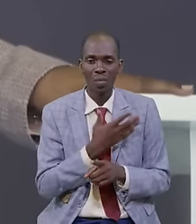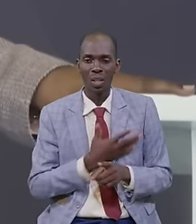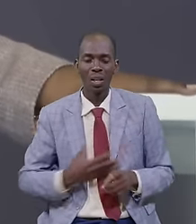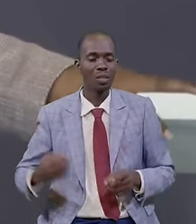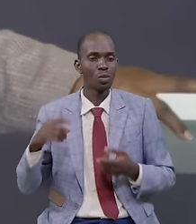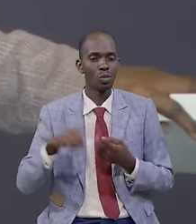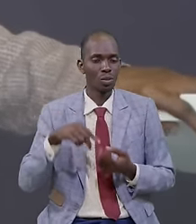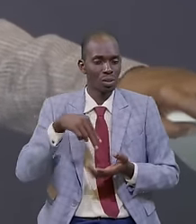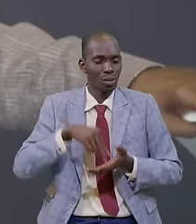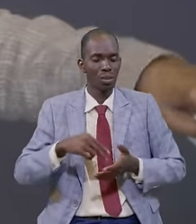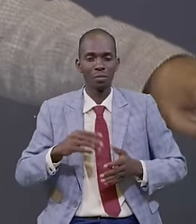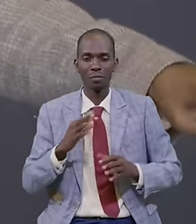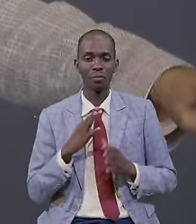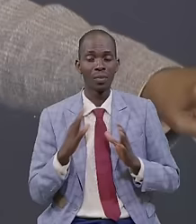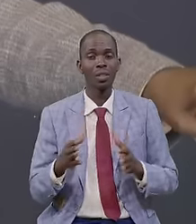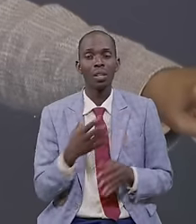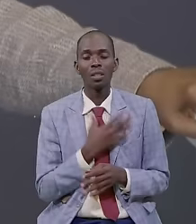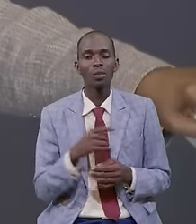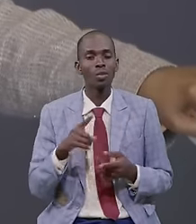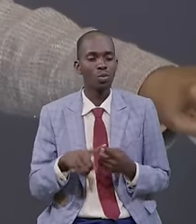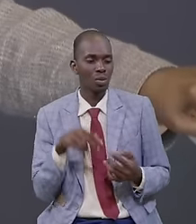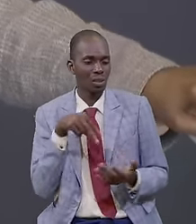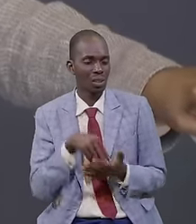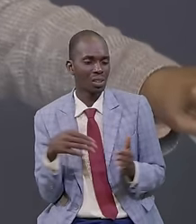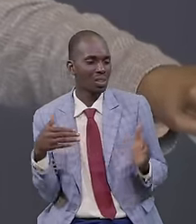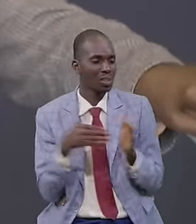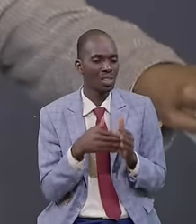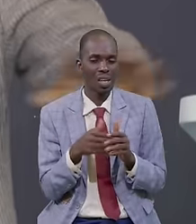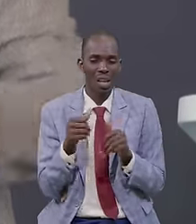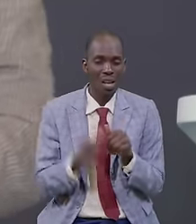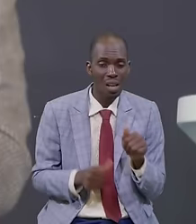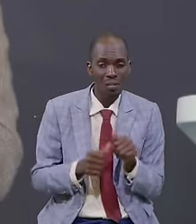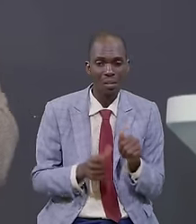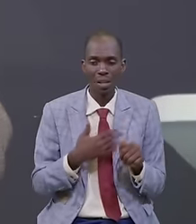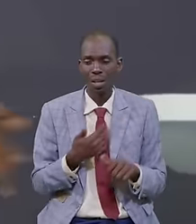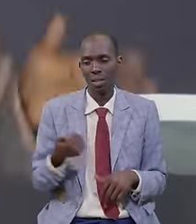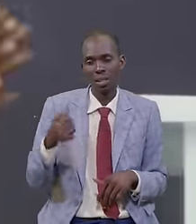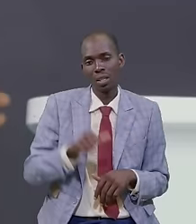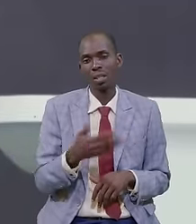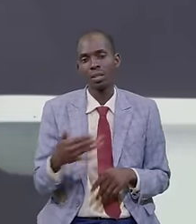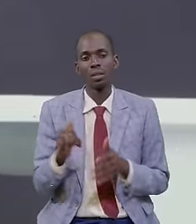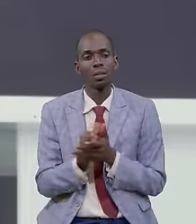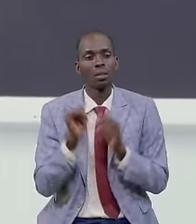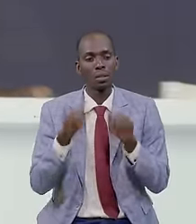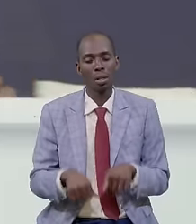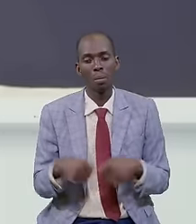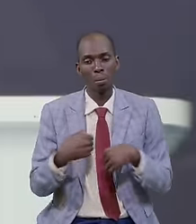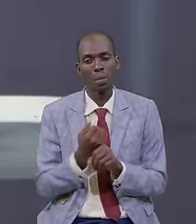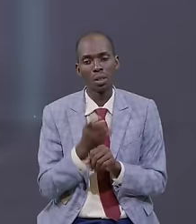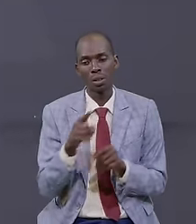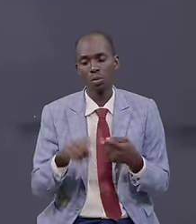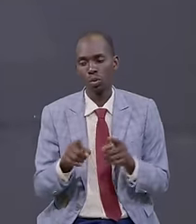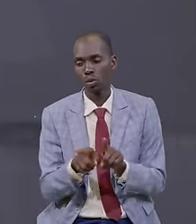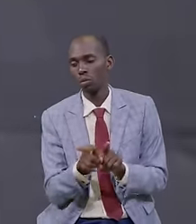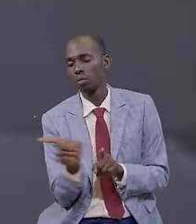wants to stand against anything and everything that will derail him. He wants to stand